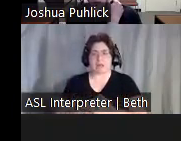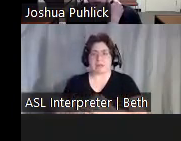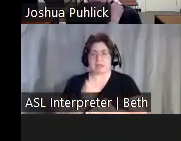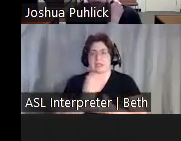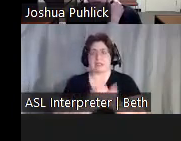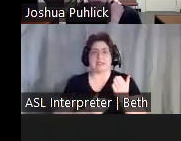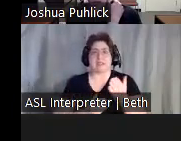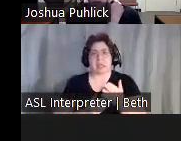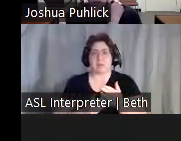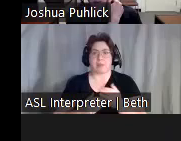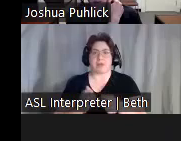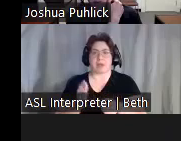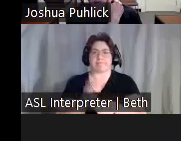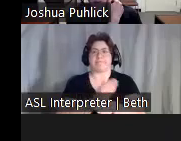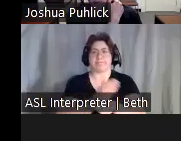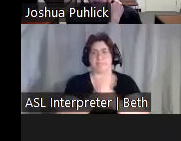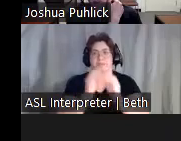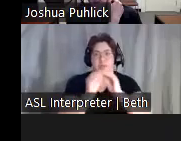Again, mentioning the